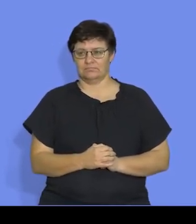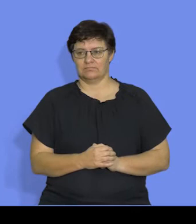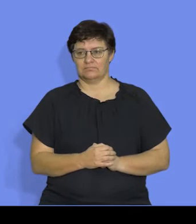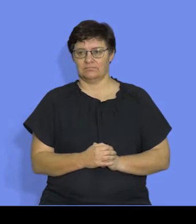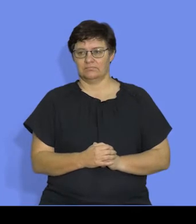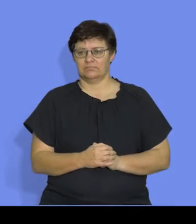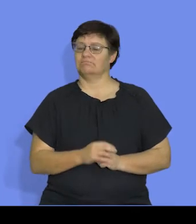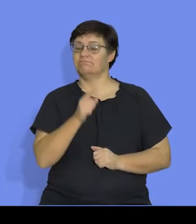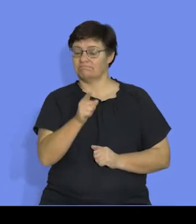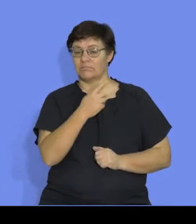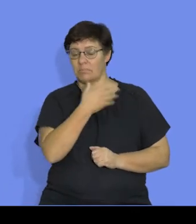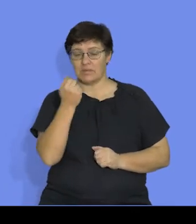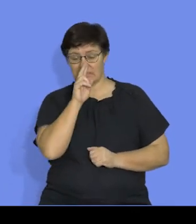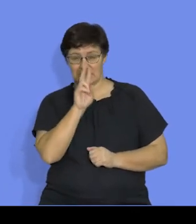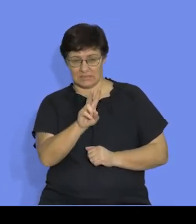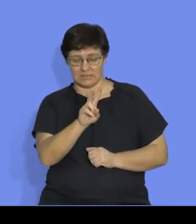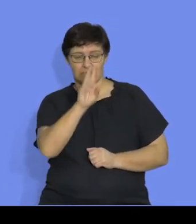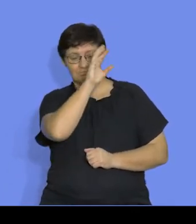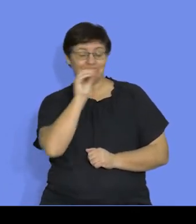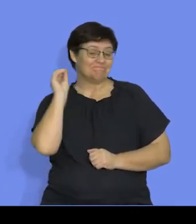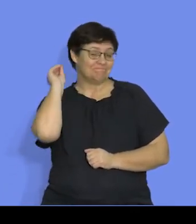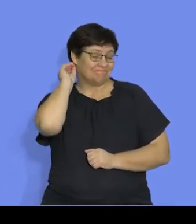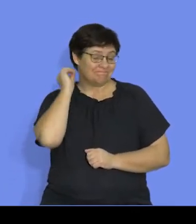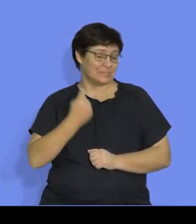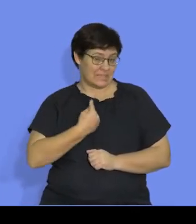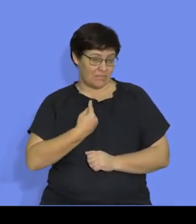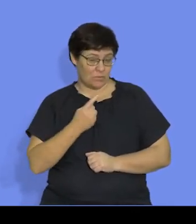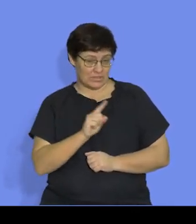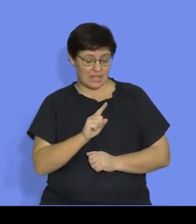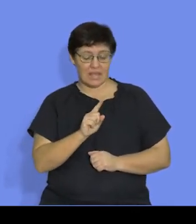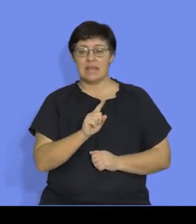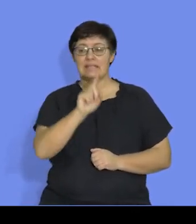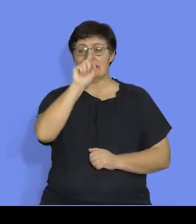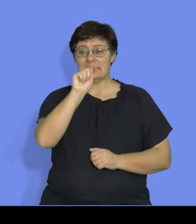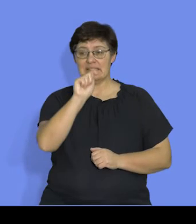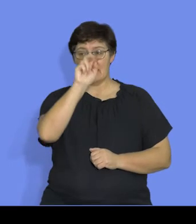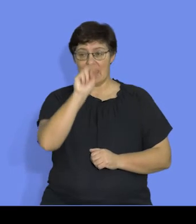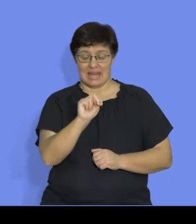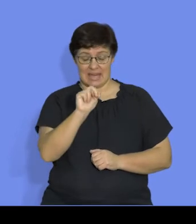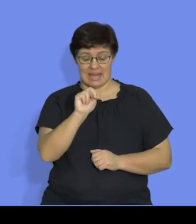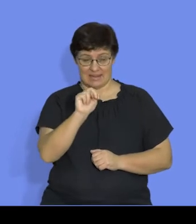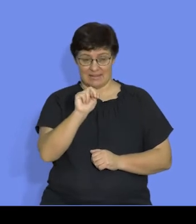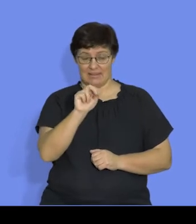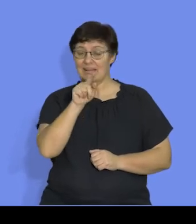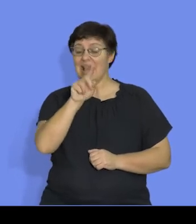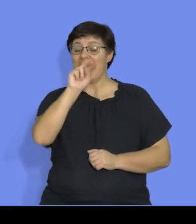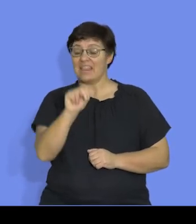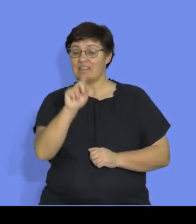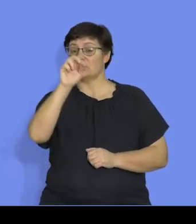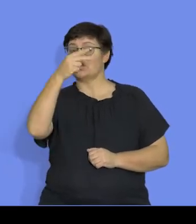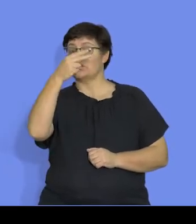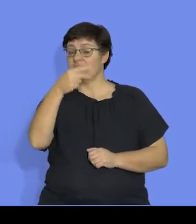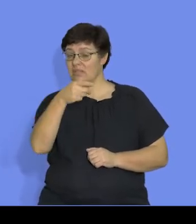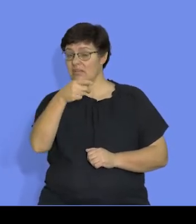So please, can everyone just remind themselves that the nth term for geometric sequence can be